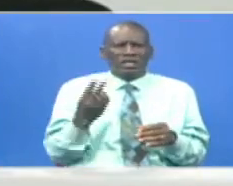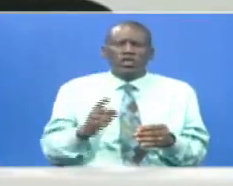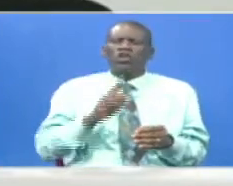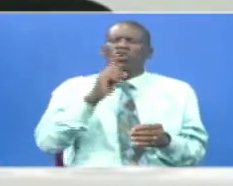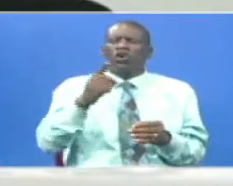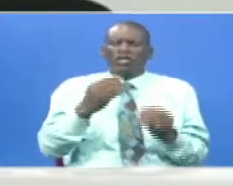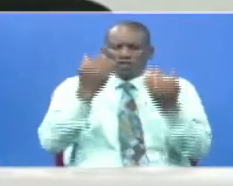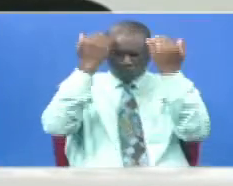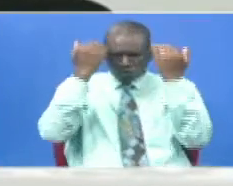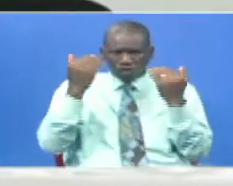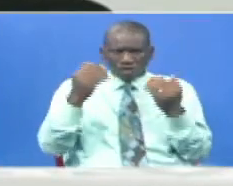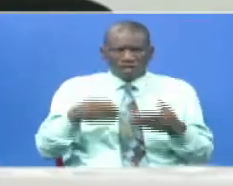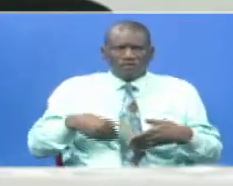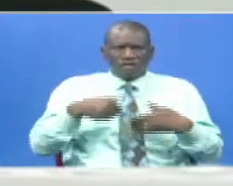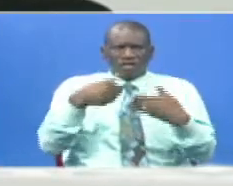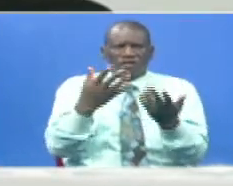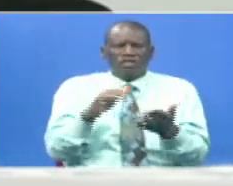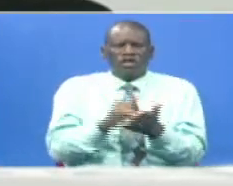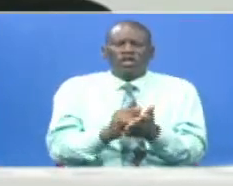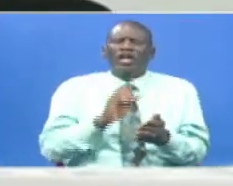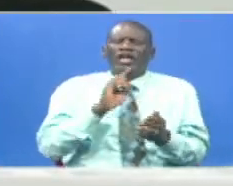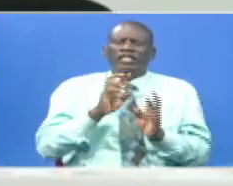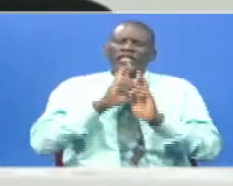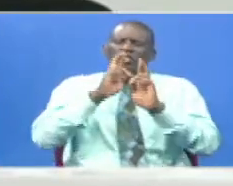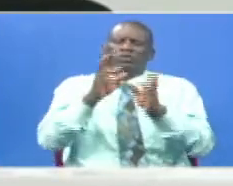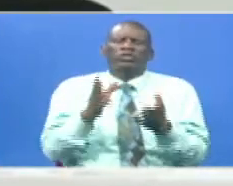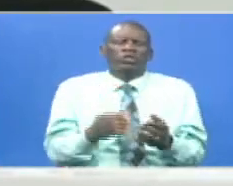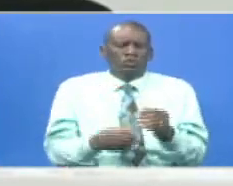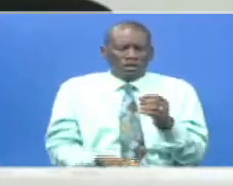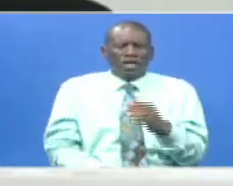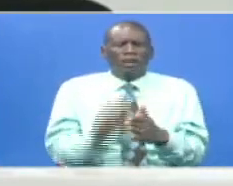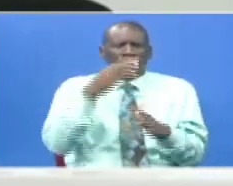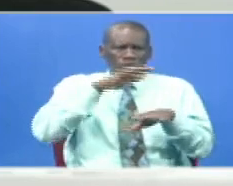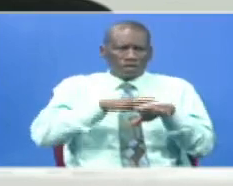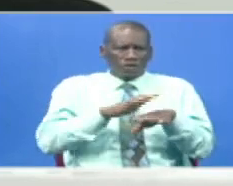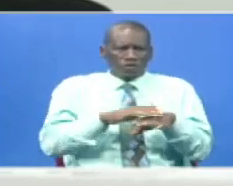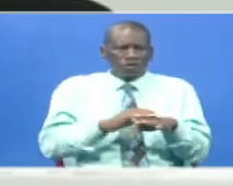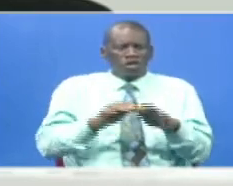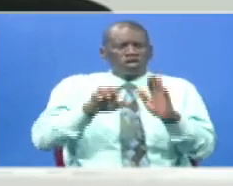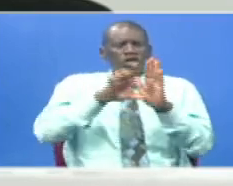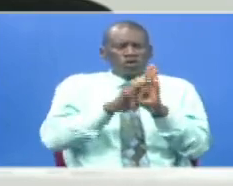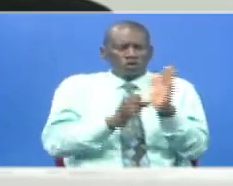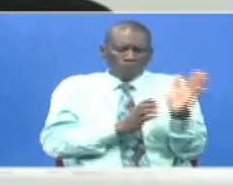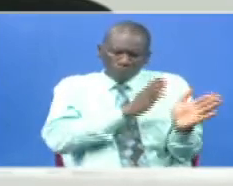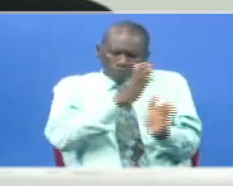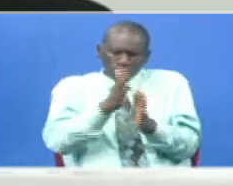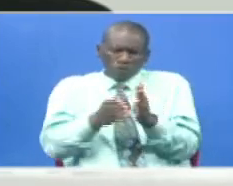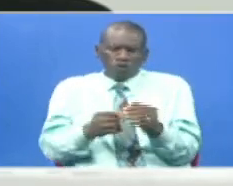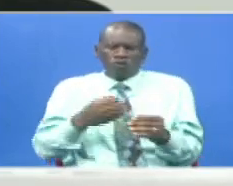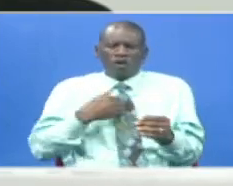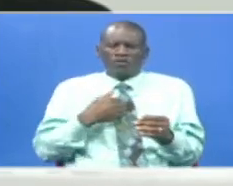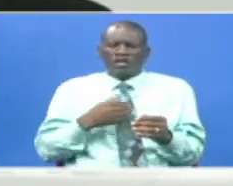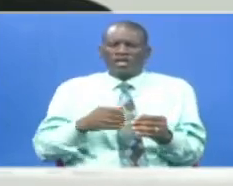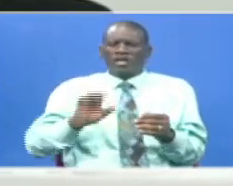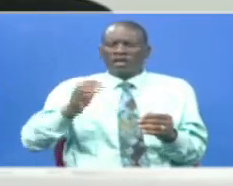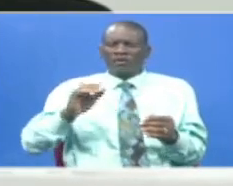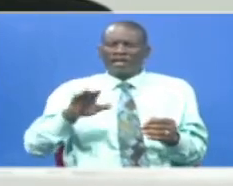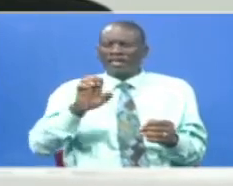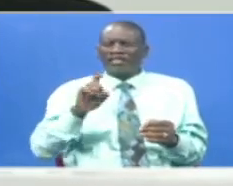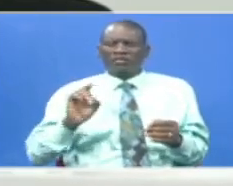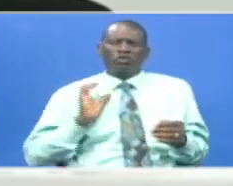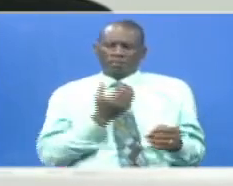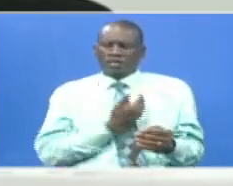judicial review by way of mandamus compelling the respondents herein to initiate a proper legal process of filling the county executive committee members of Nakuru County